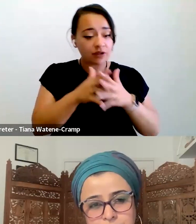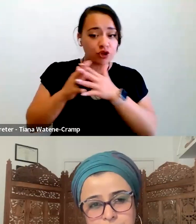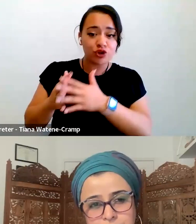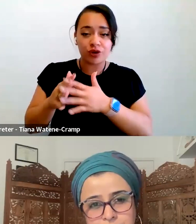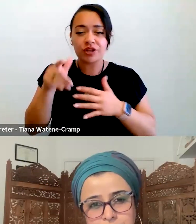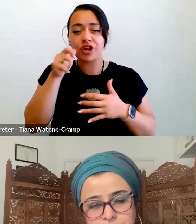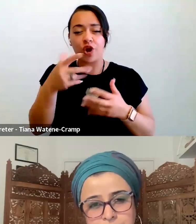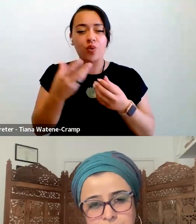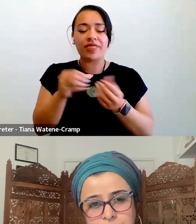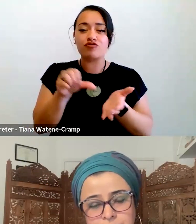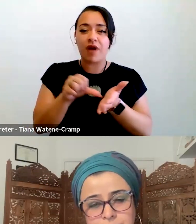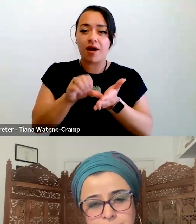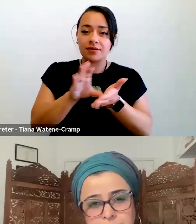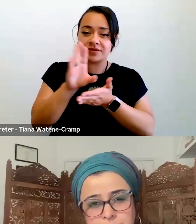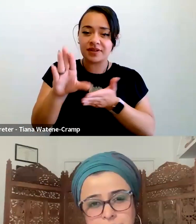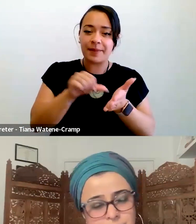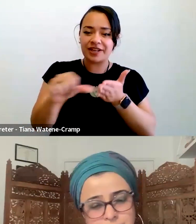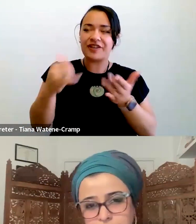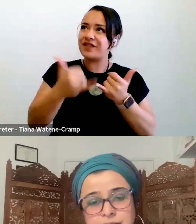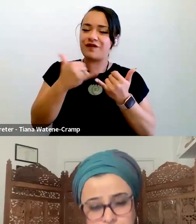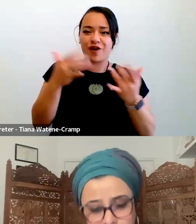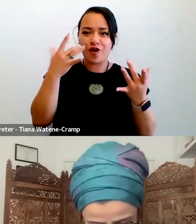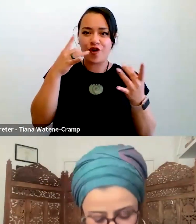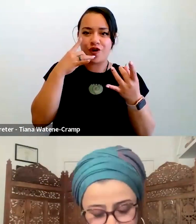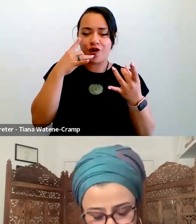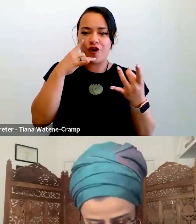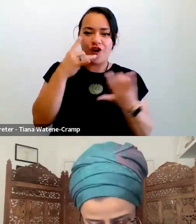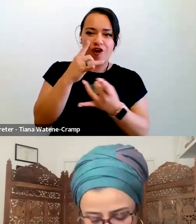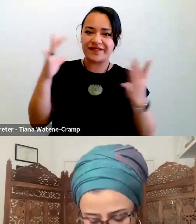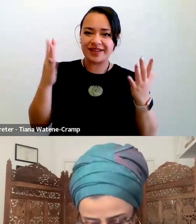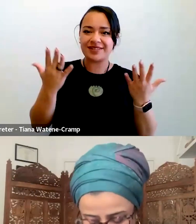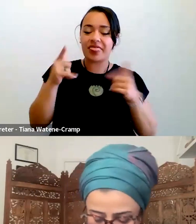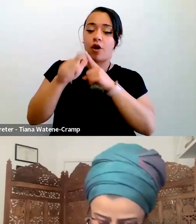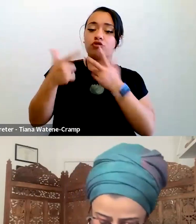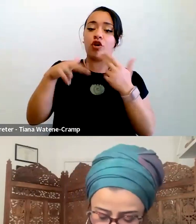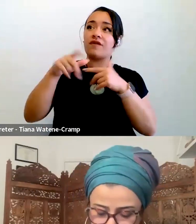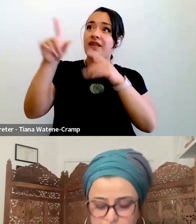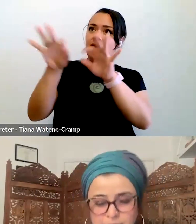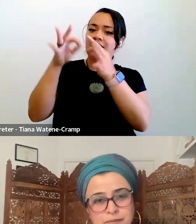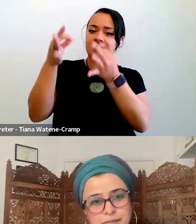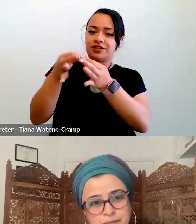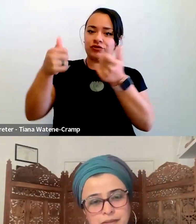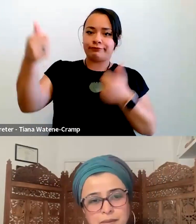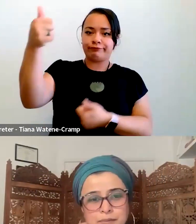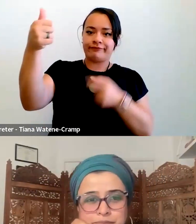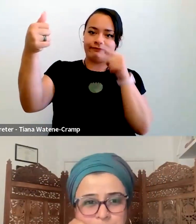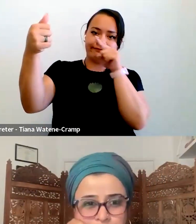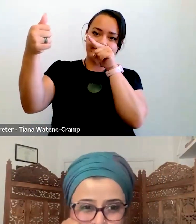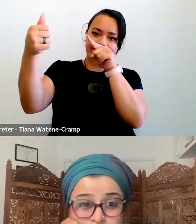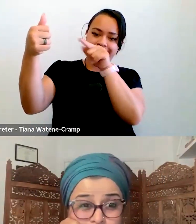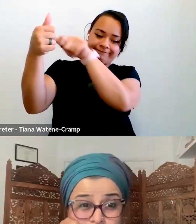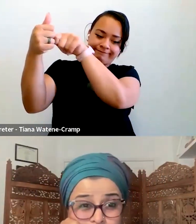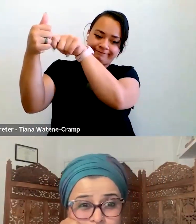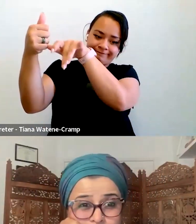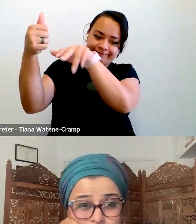terms of grant applications, it's very obvious actually that the culture of that organisation is being set at the top, and then what that's excluding